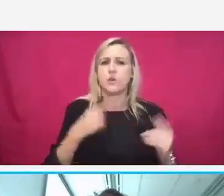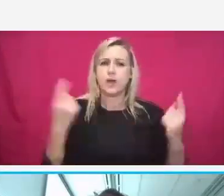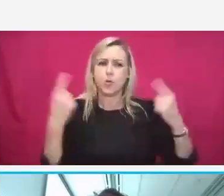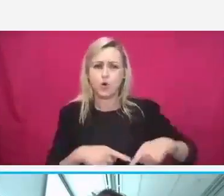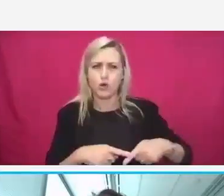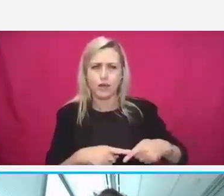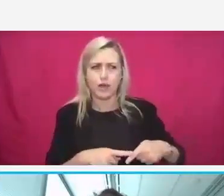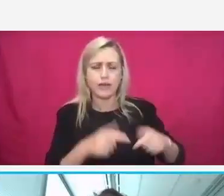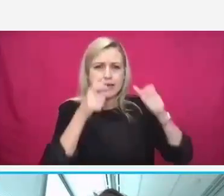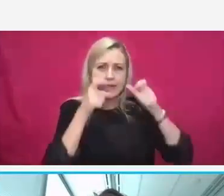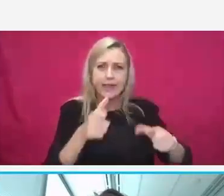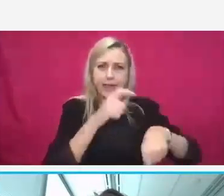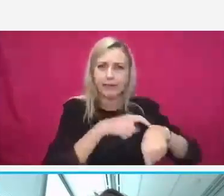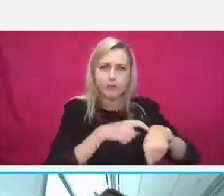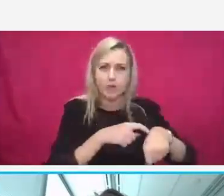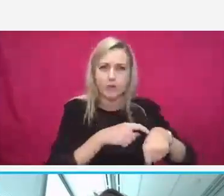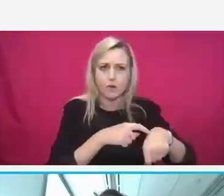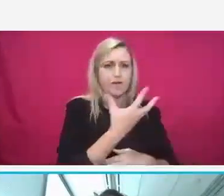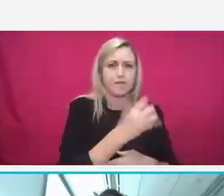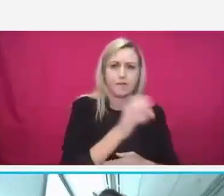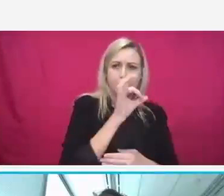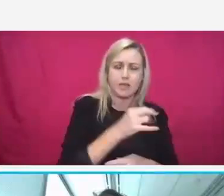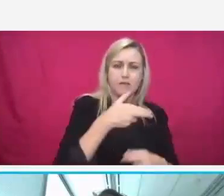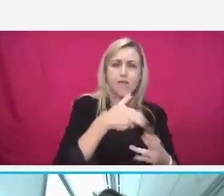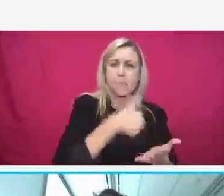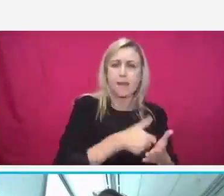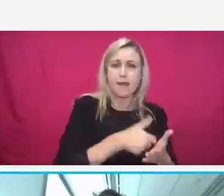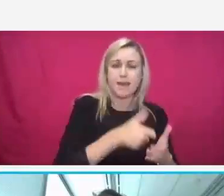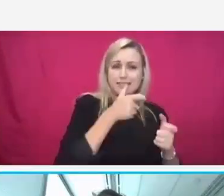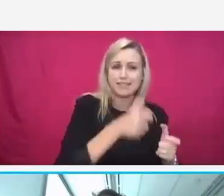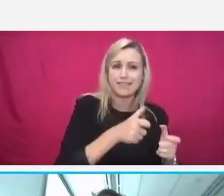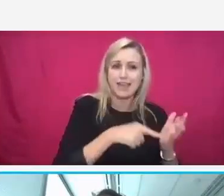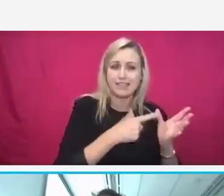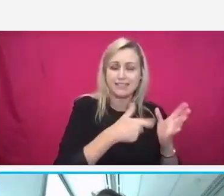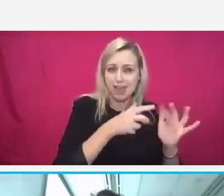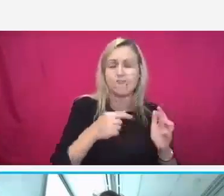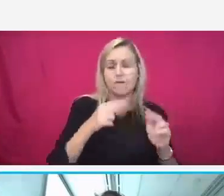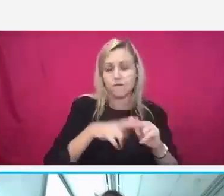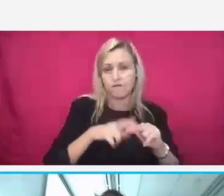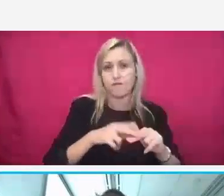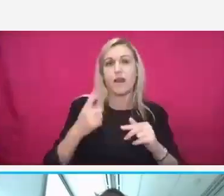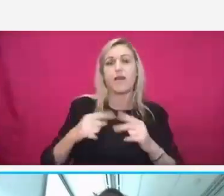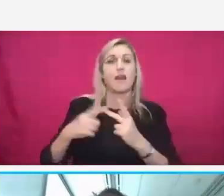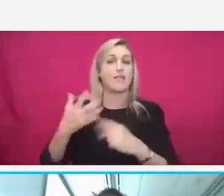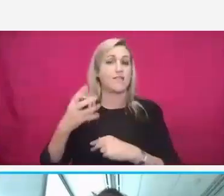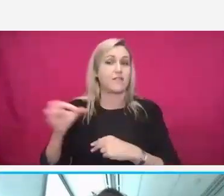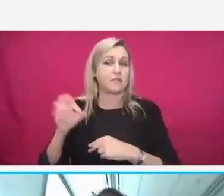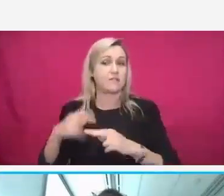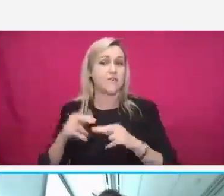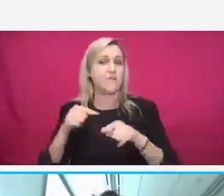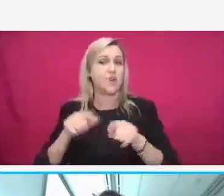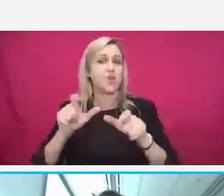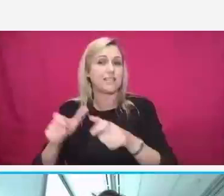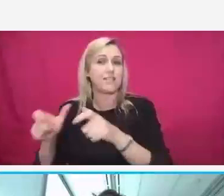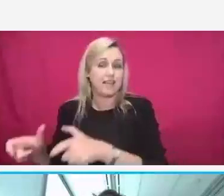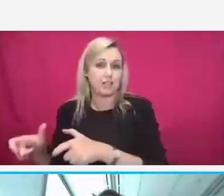is calculated using 50% of the base care tariff and 50% of the AN-ACC classification. The base care tariff component will